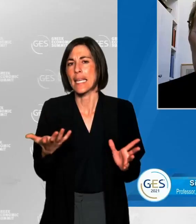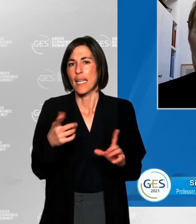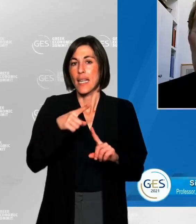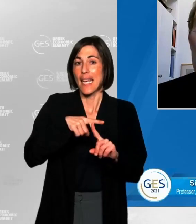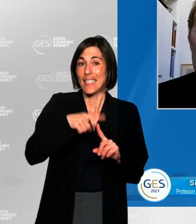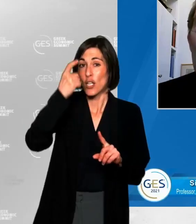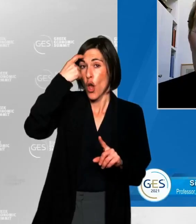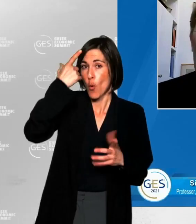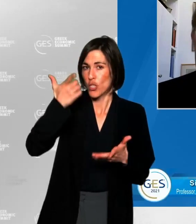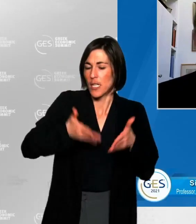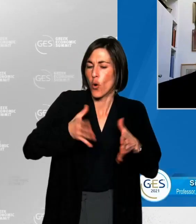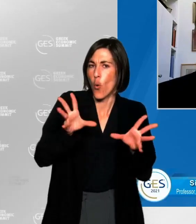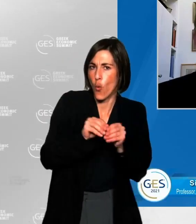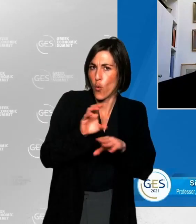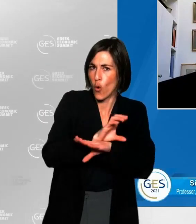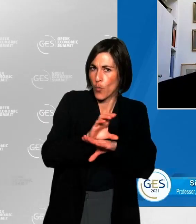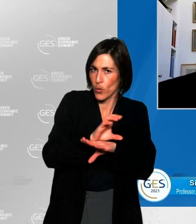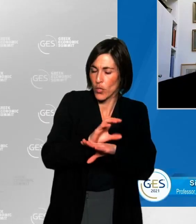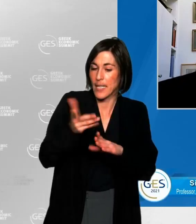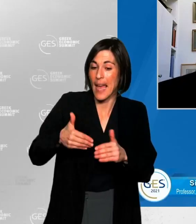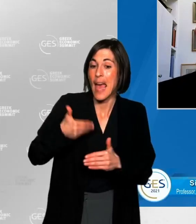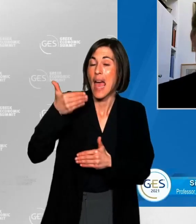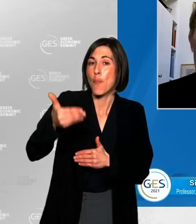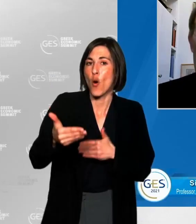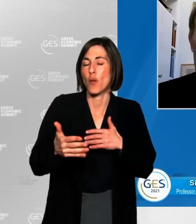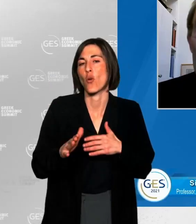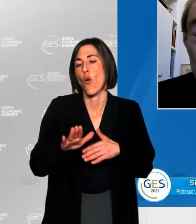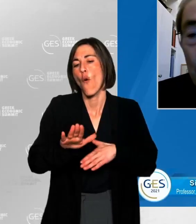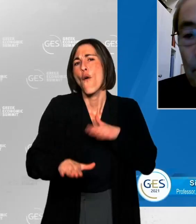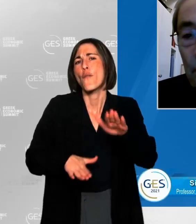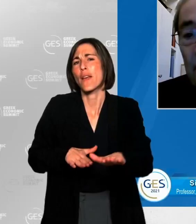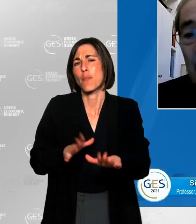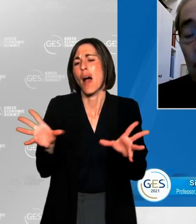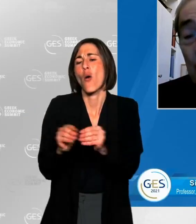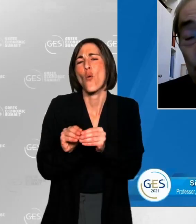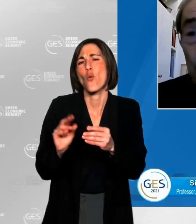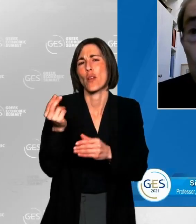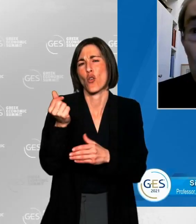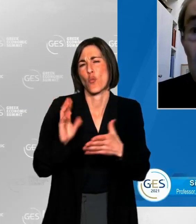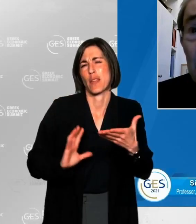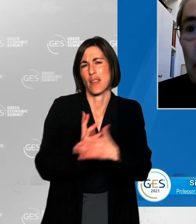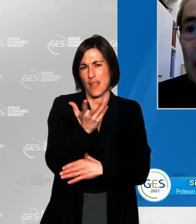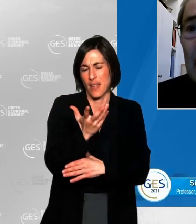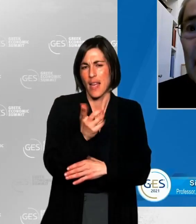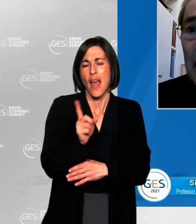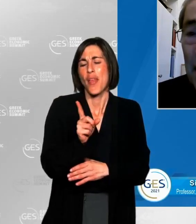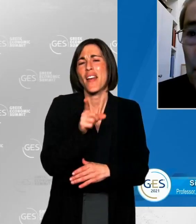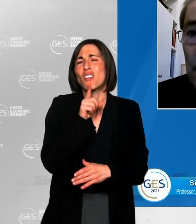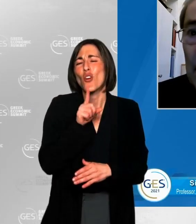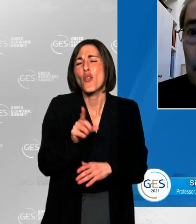growth is not going to be like the phase that we're experiencing with the introduction of computers and the introduction of robotics,